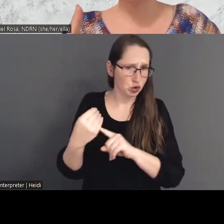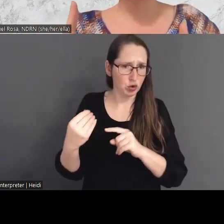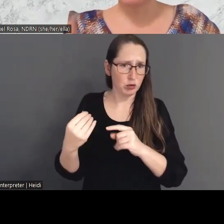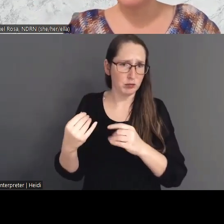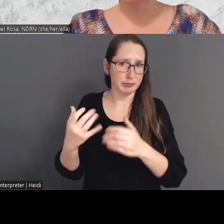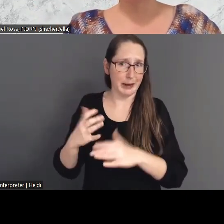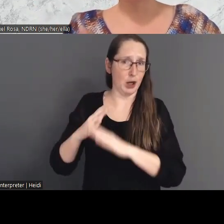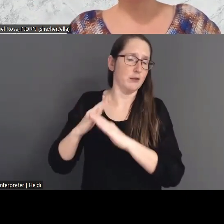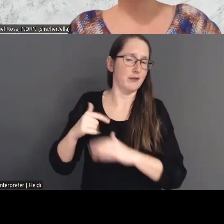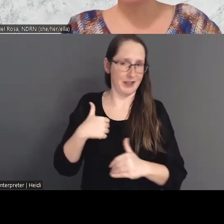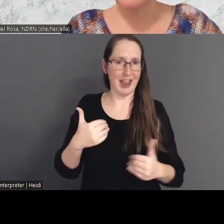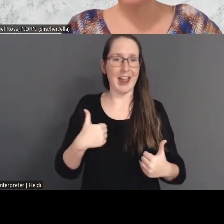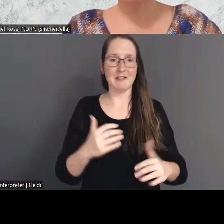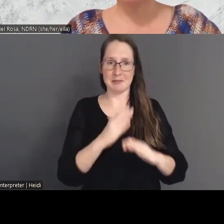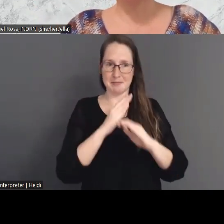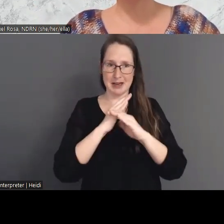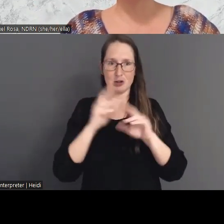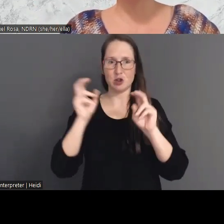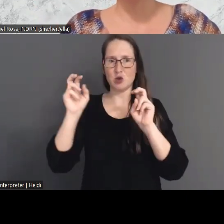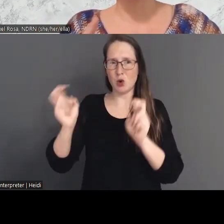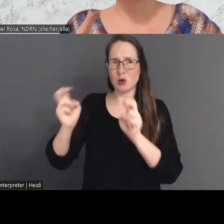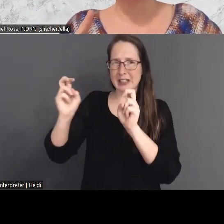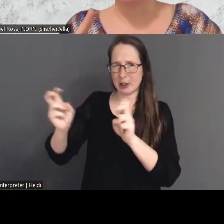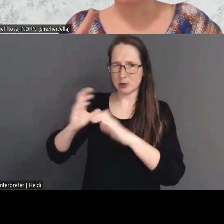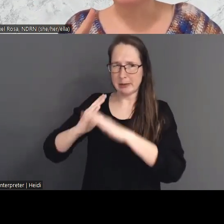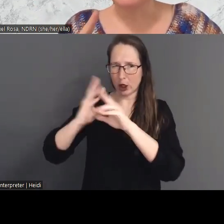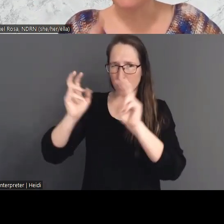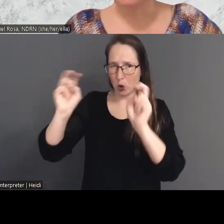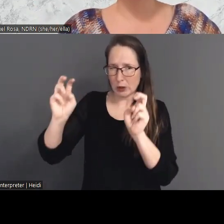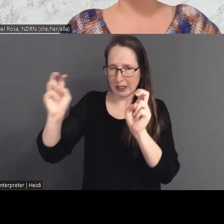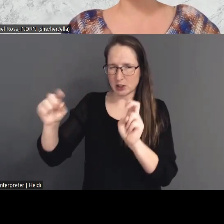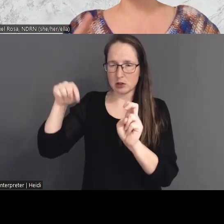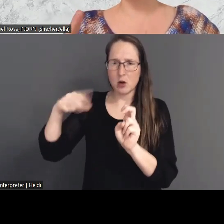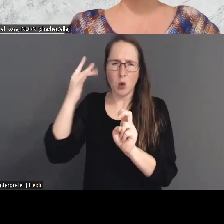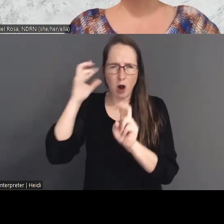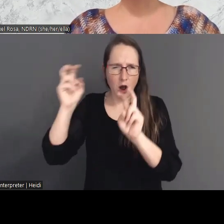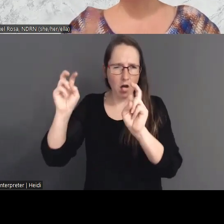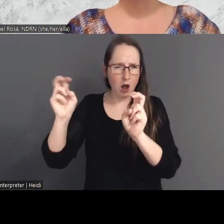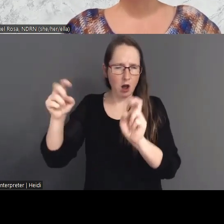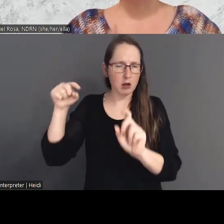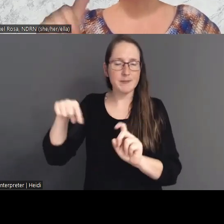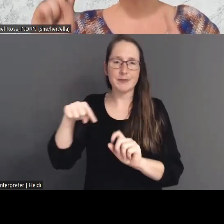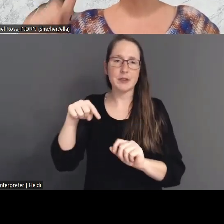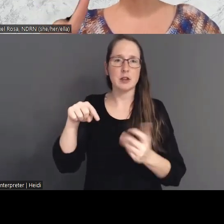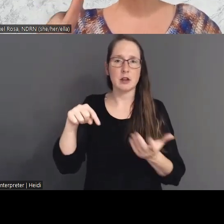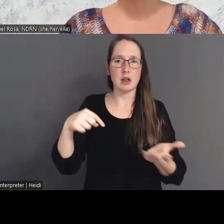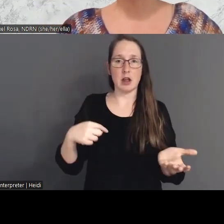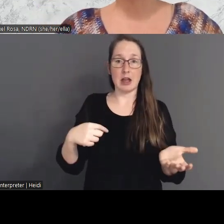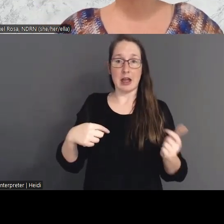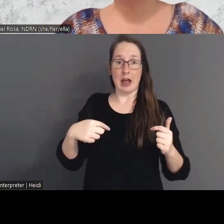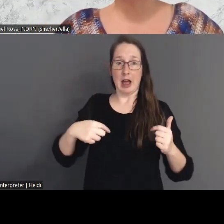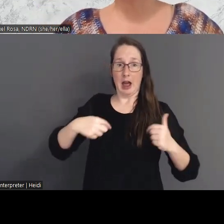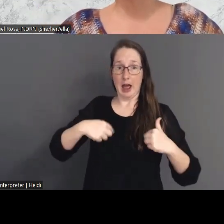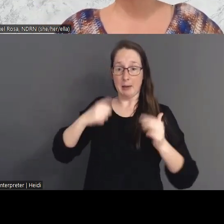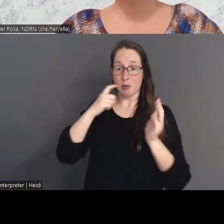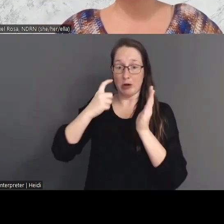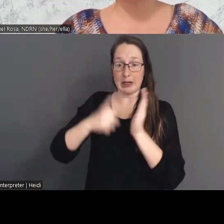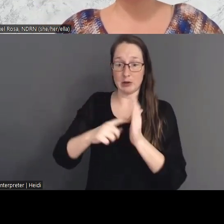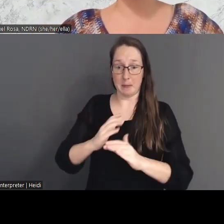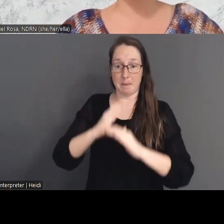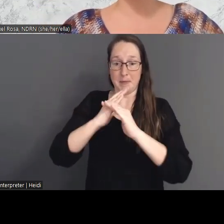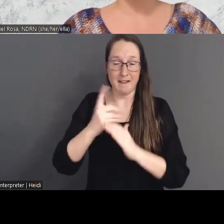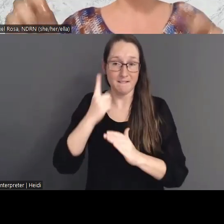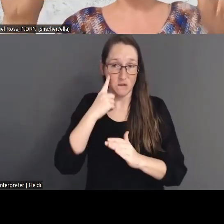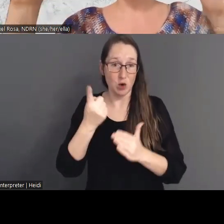have barriers in quotation marks because it's not that I am recognizing barriers for what